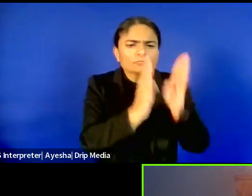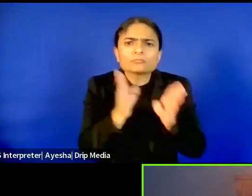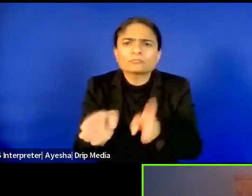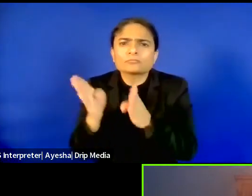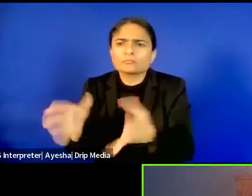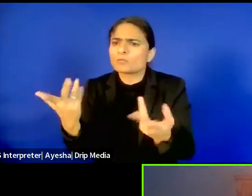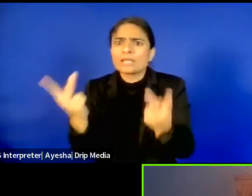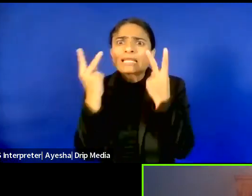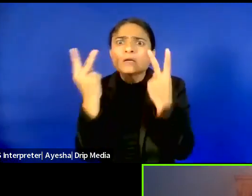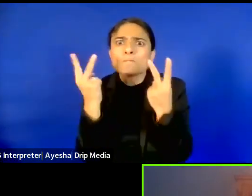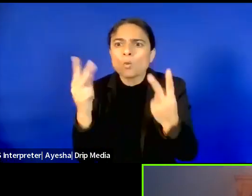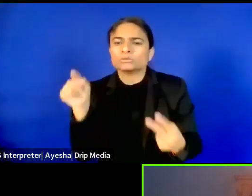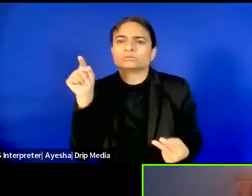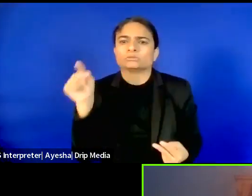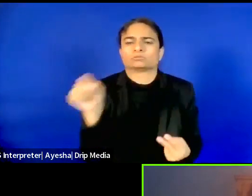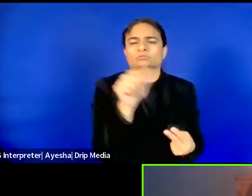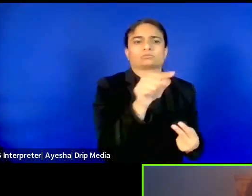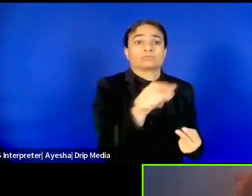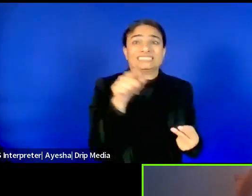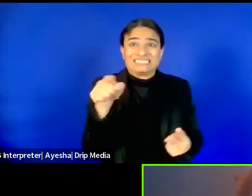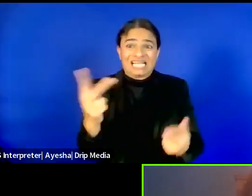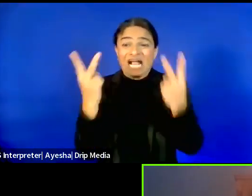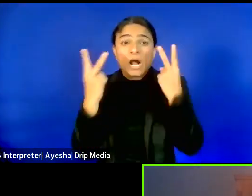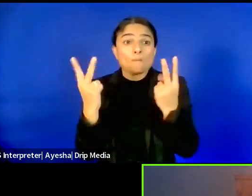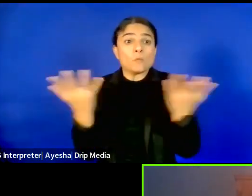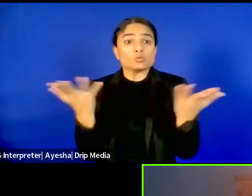the participation of other